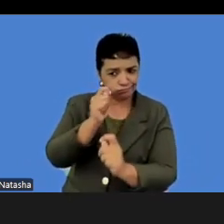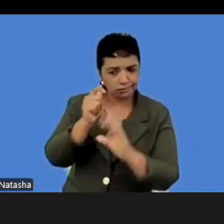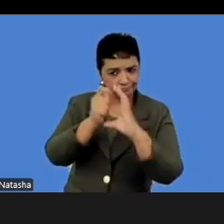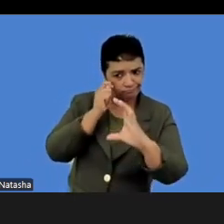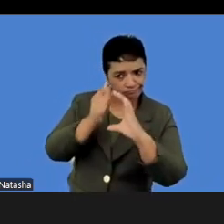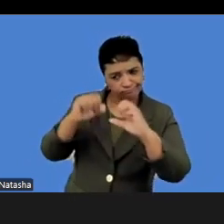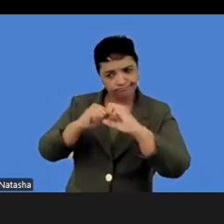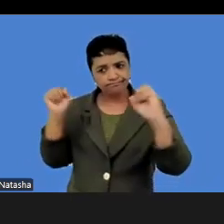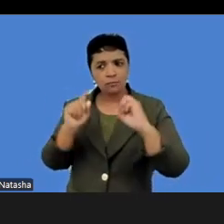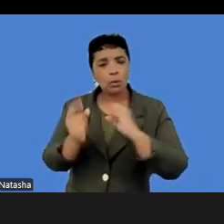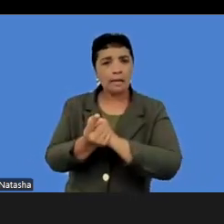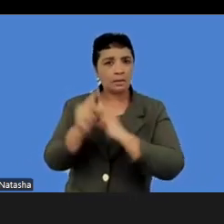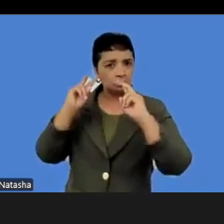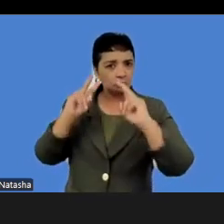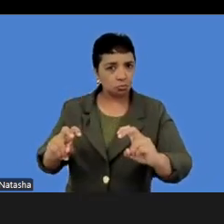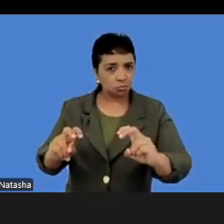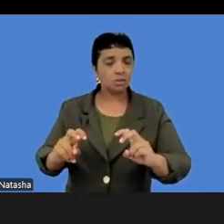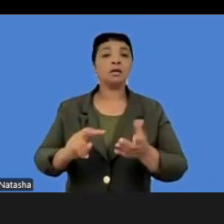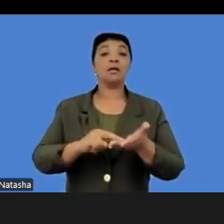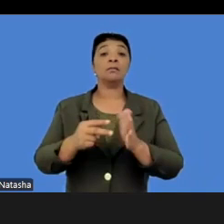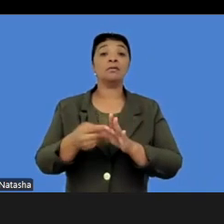held the former